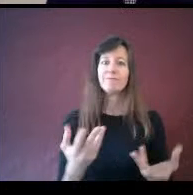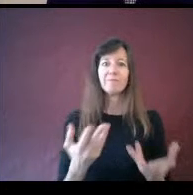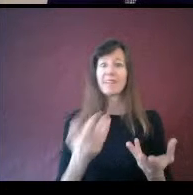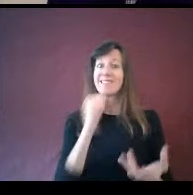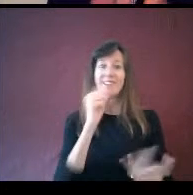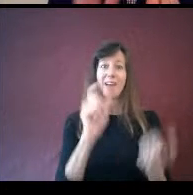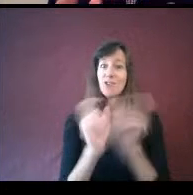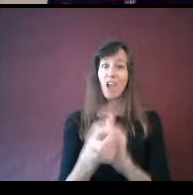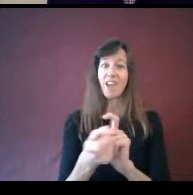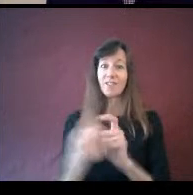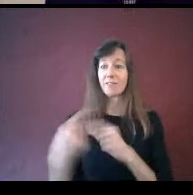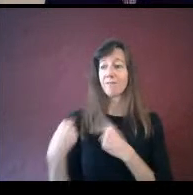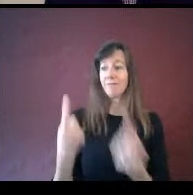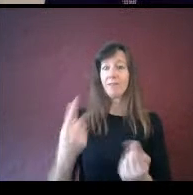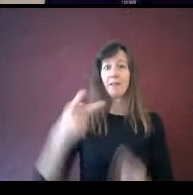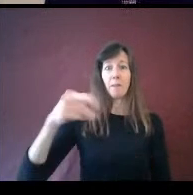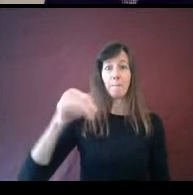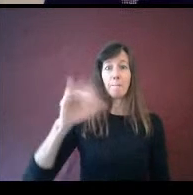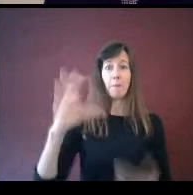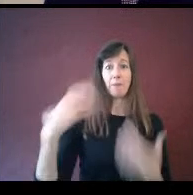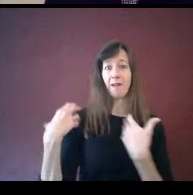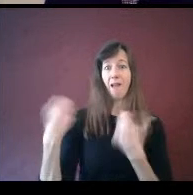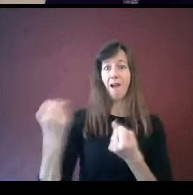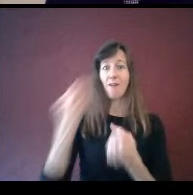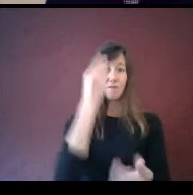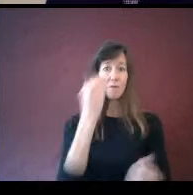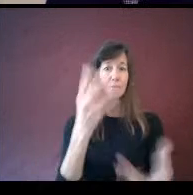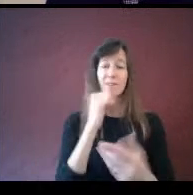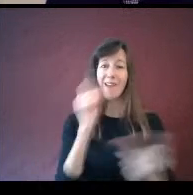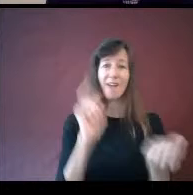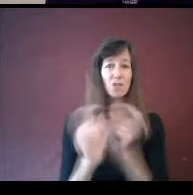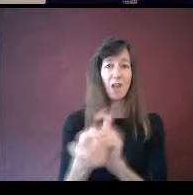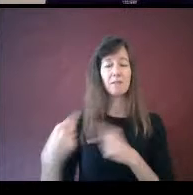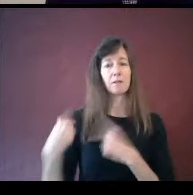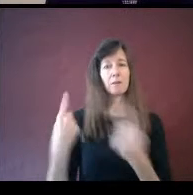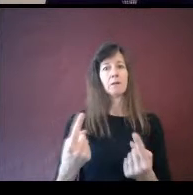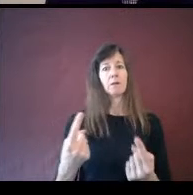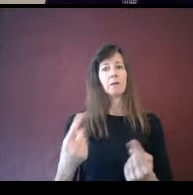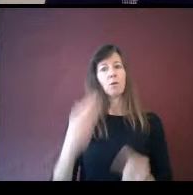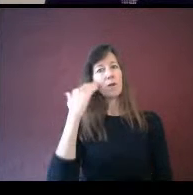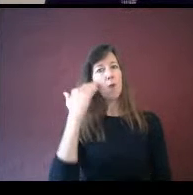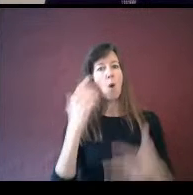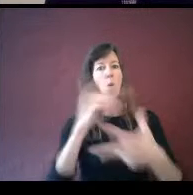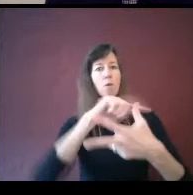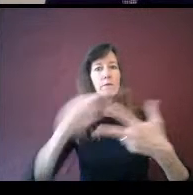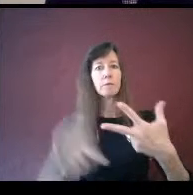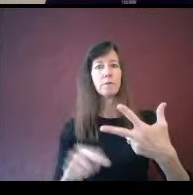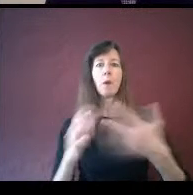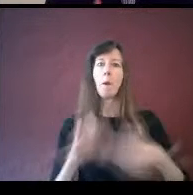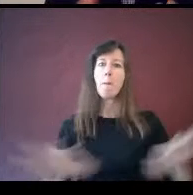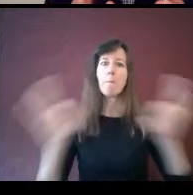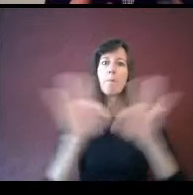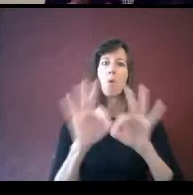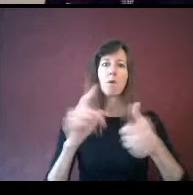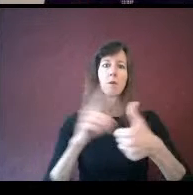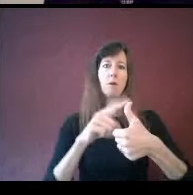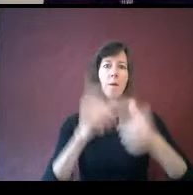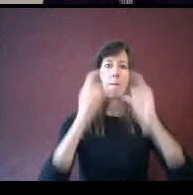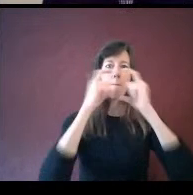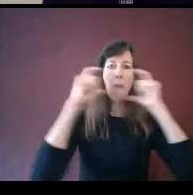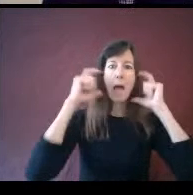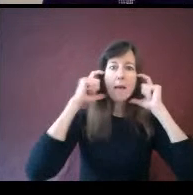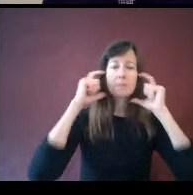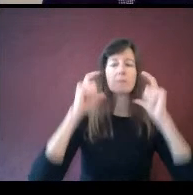significantly. These are the big three that we know worked in the past in terms of mask wearing, social distancing, and hand washing. The